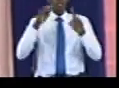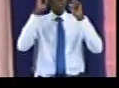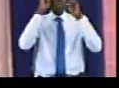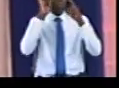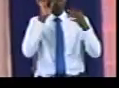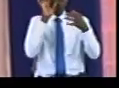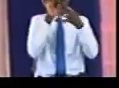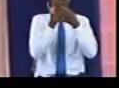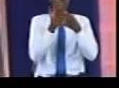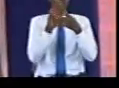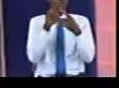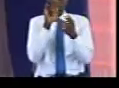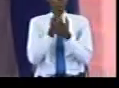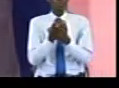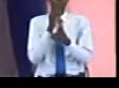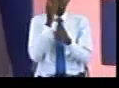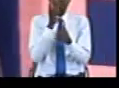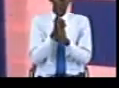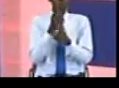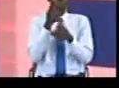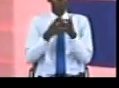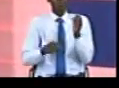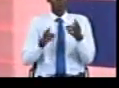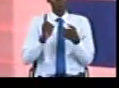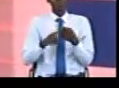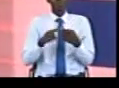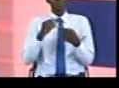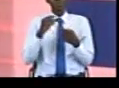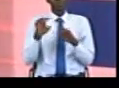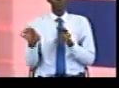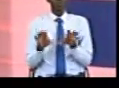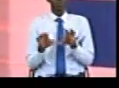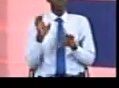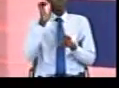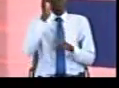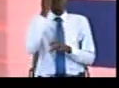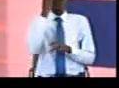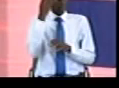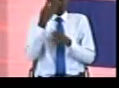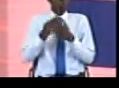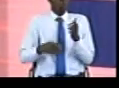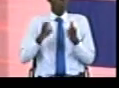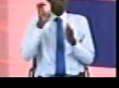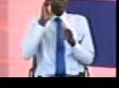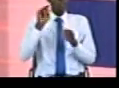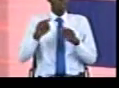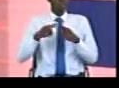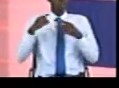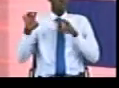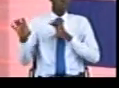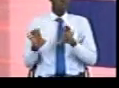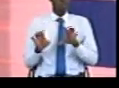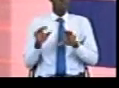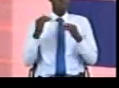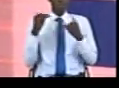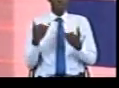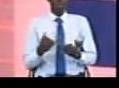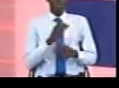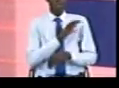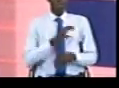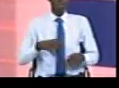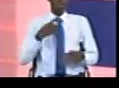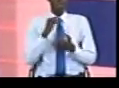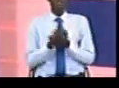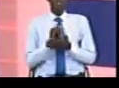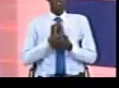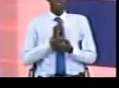on that, just what to do. And now that he knew that he had finished what he ought to do, he said, now I come to thee